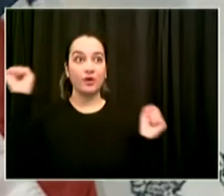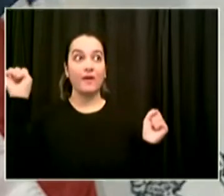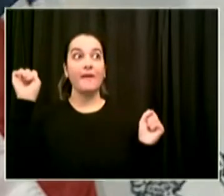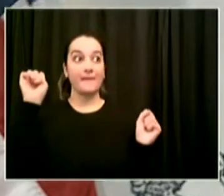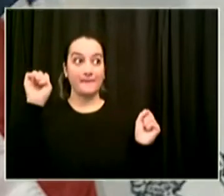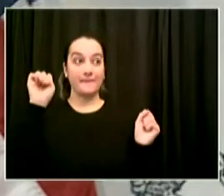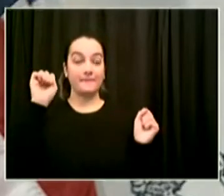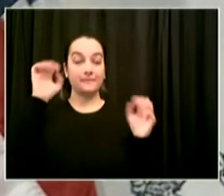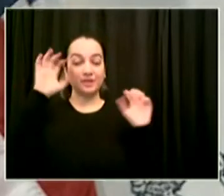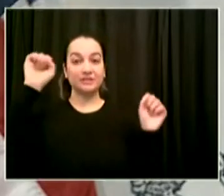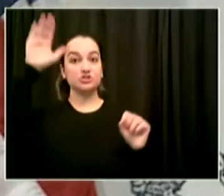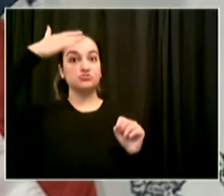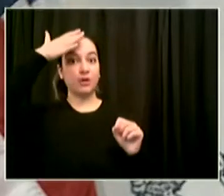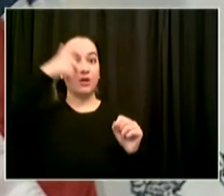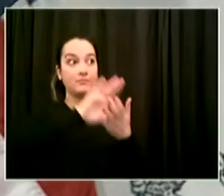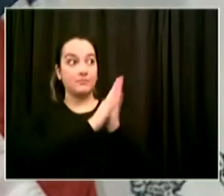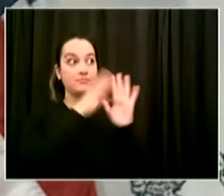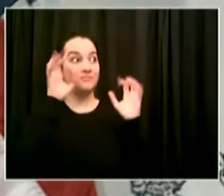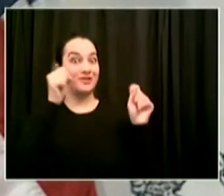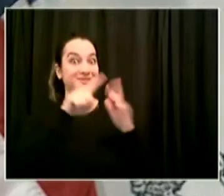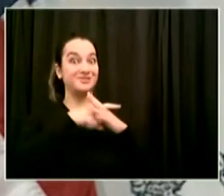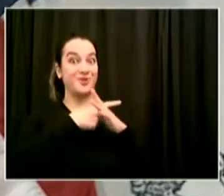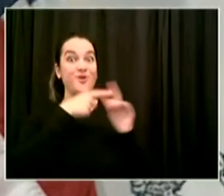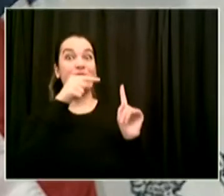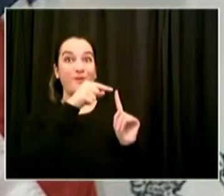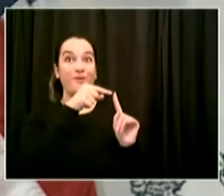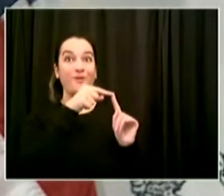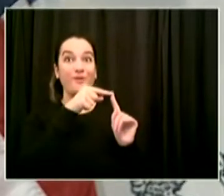his infrastructure for the security reason?